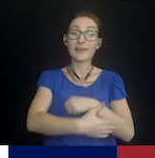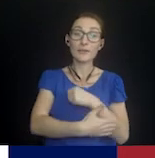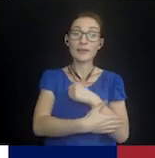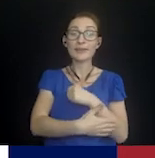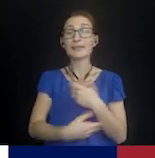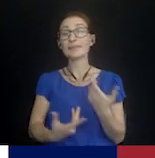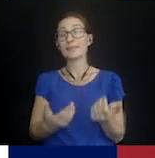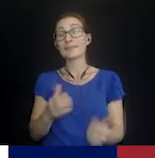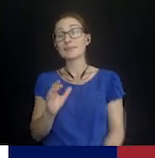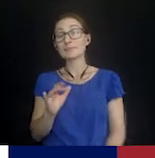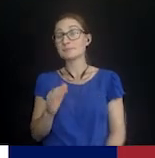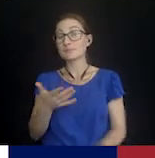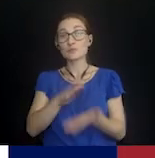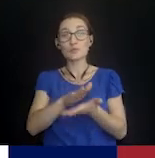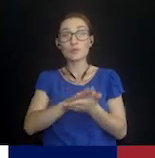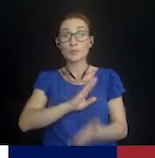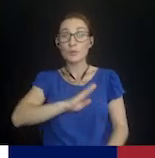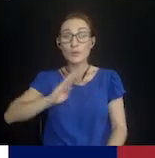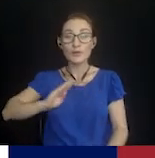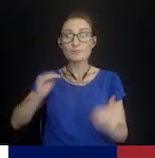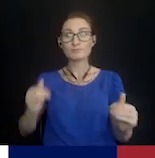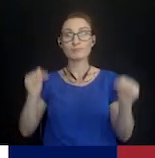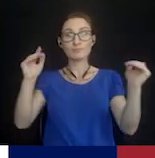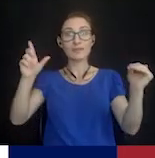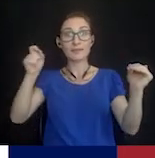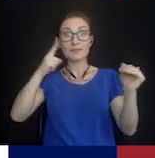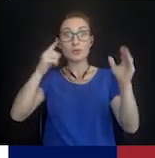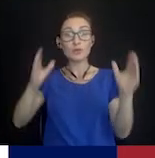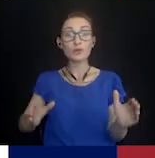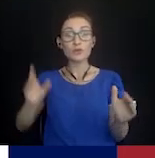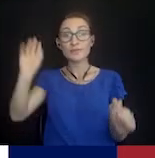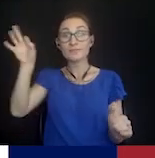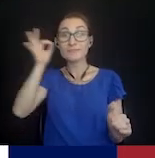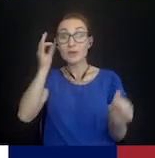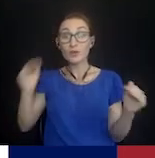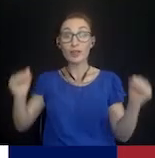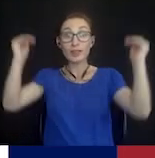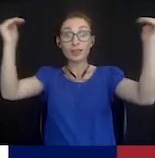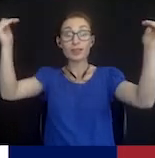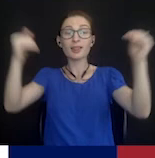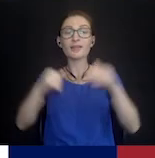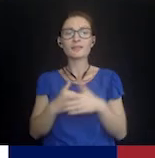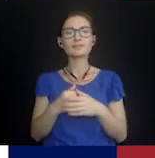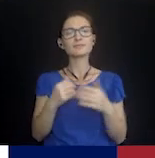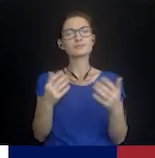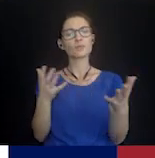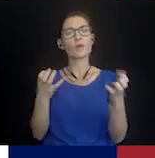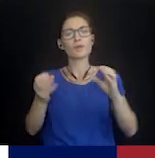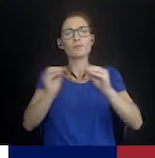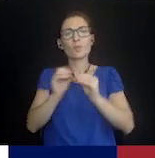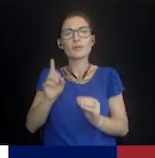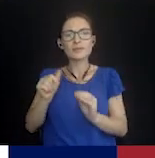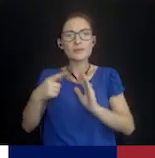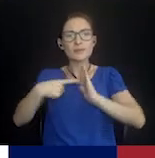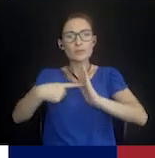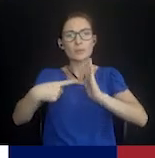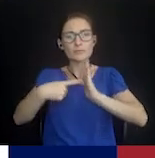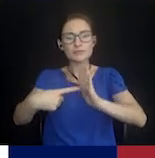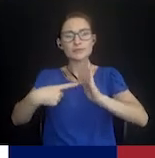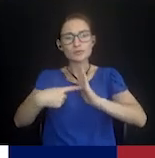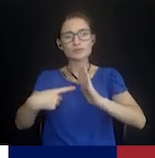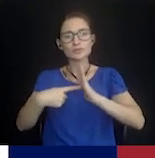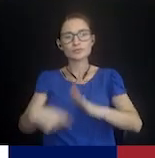boards, all the way up to governor and federal offices, to make sure that we have more disability